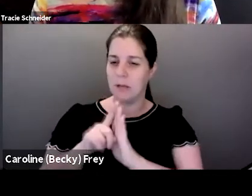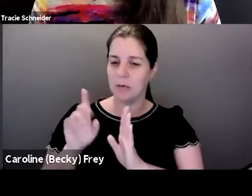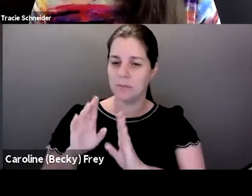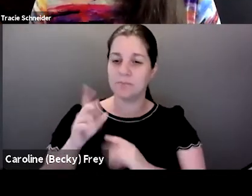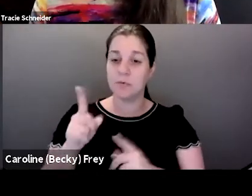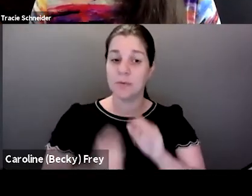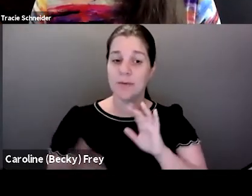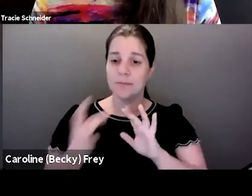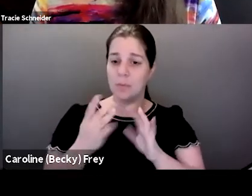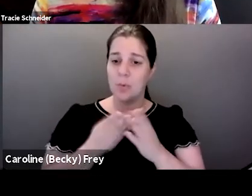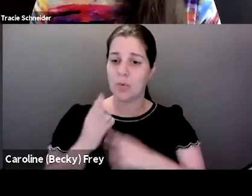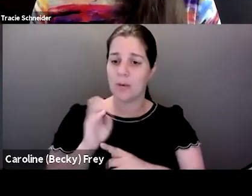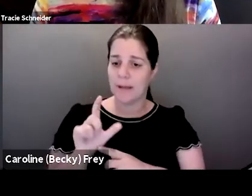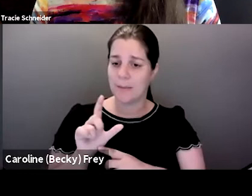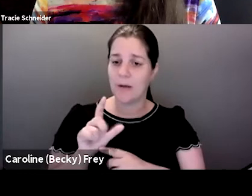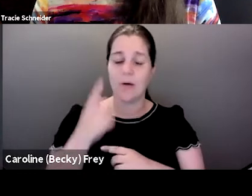by email at